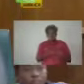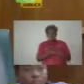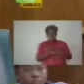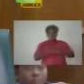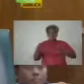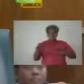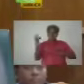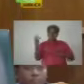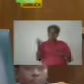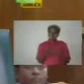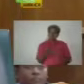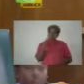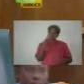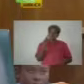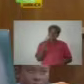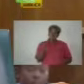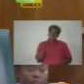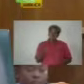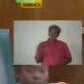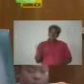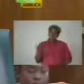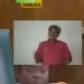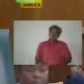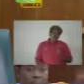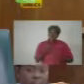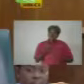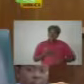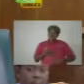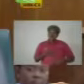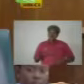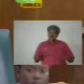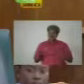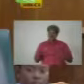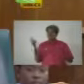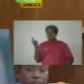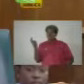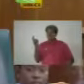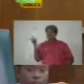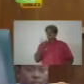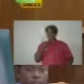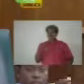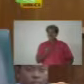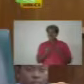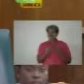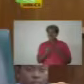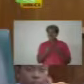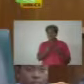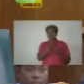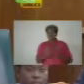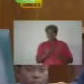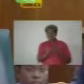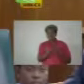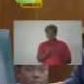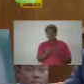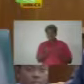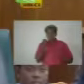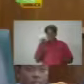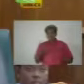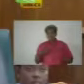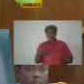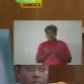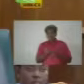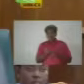not use a venue. Most entertainment activities are community-specific, even if it has a